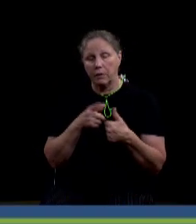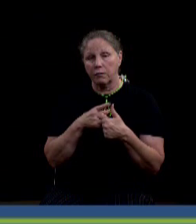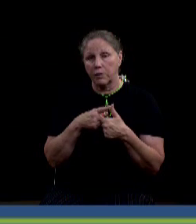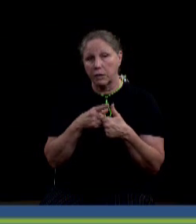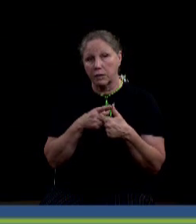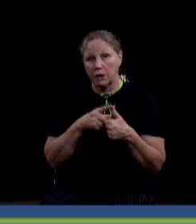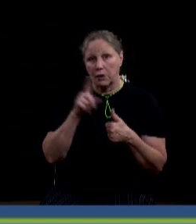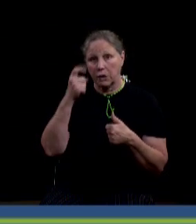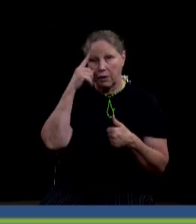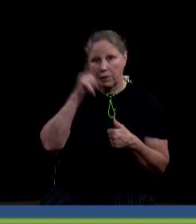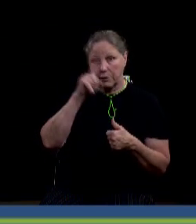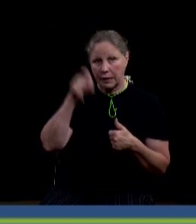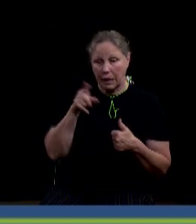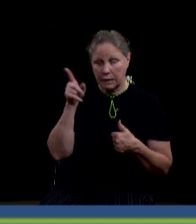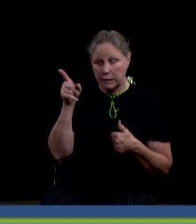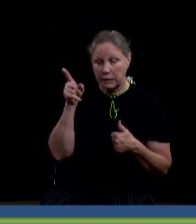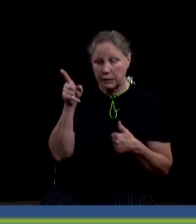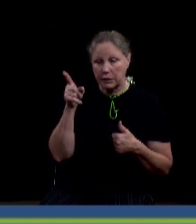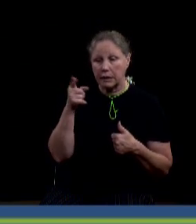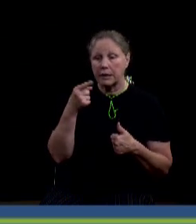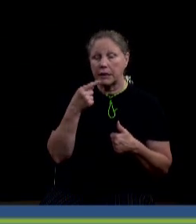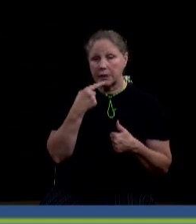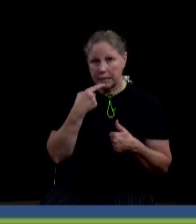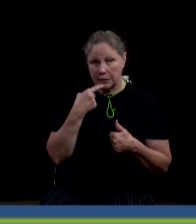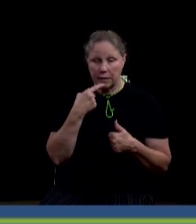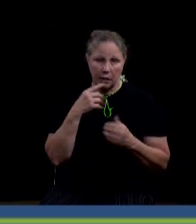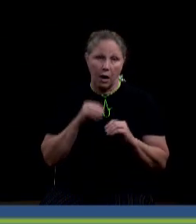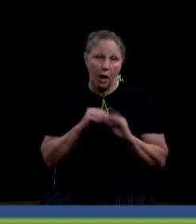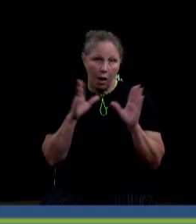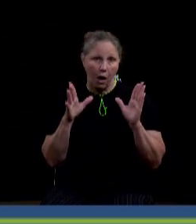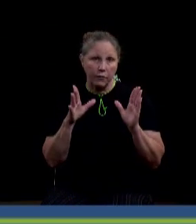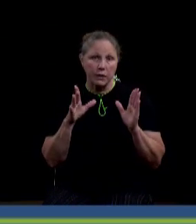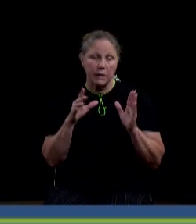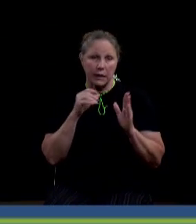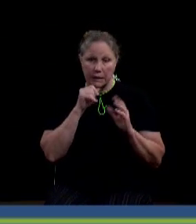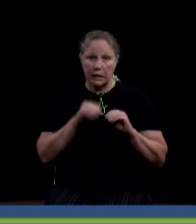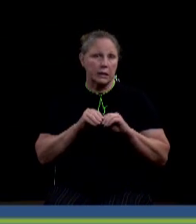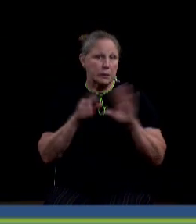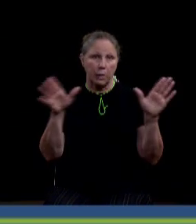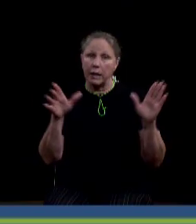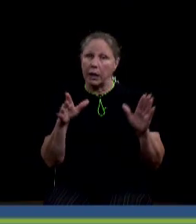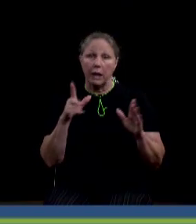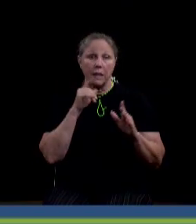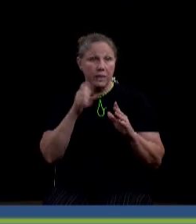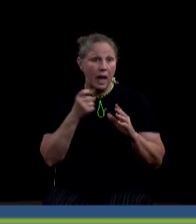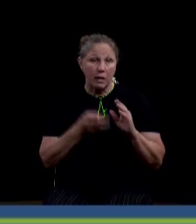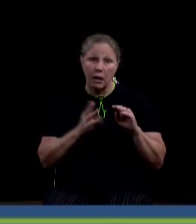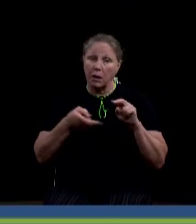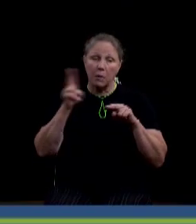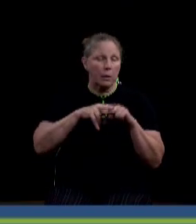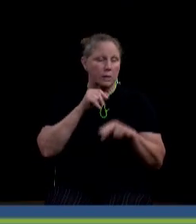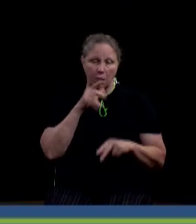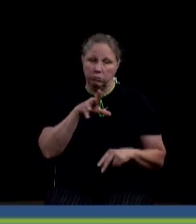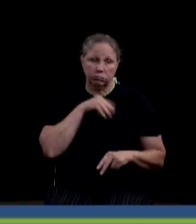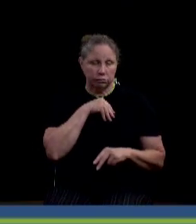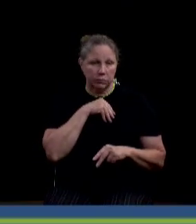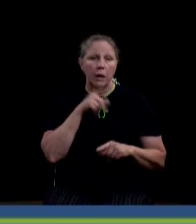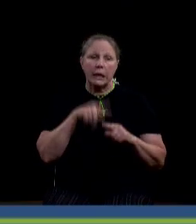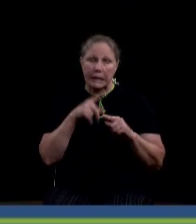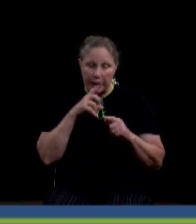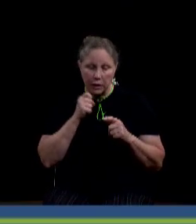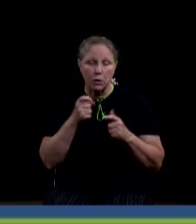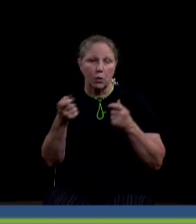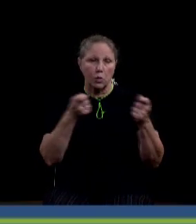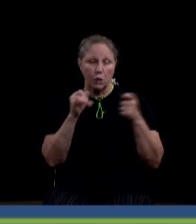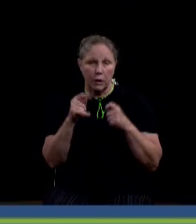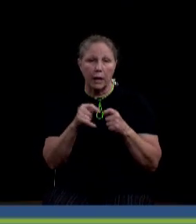the obvious, COVID-19 is now spreading at an unacceptable rate in Texas, and it must be corralled. And wearing masks will help us keep Texas safe.